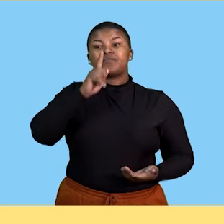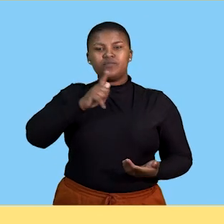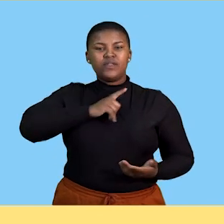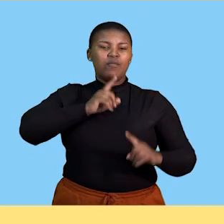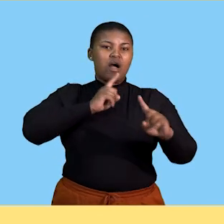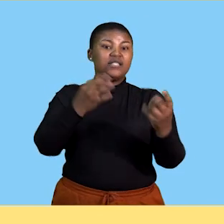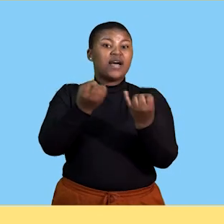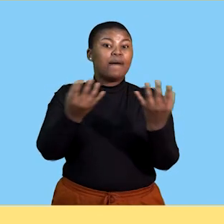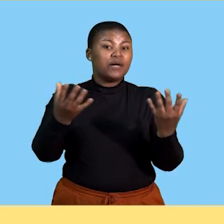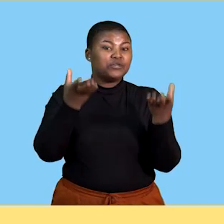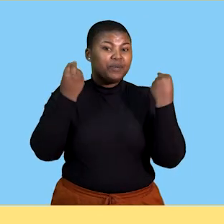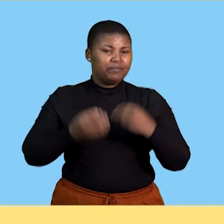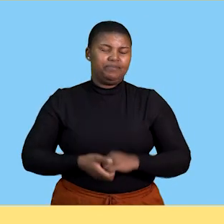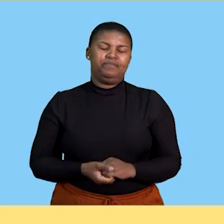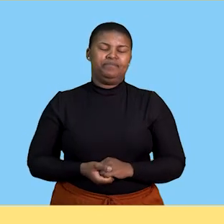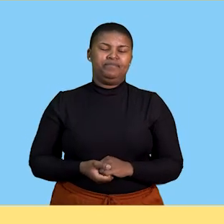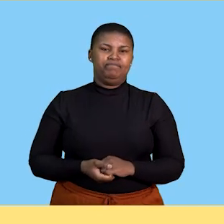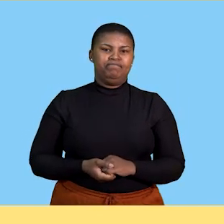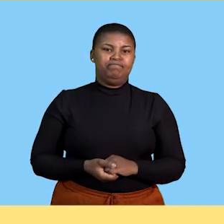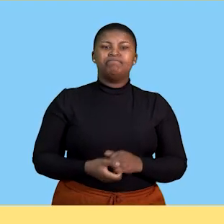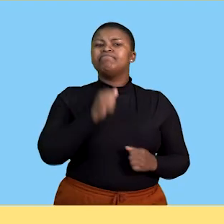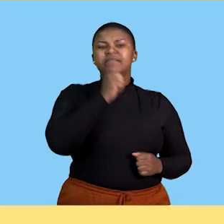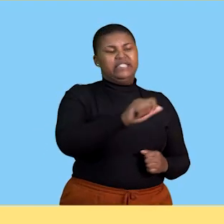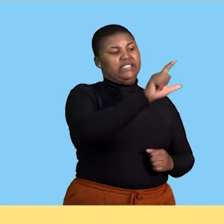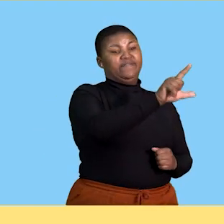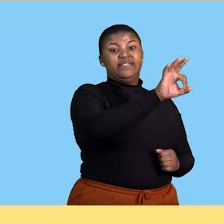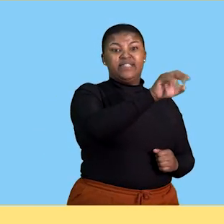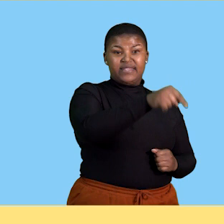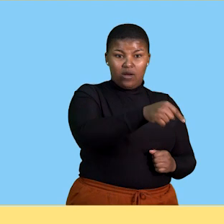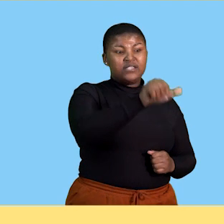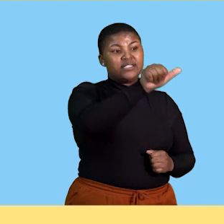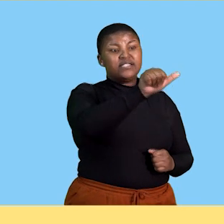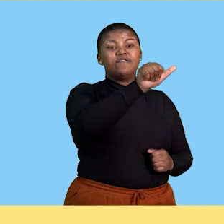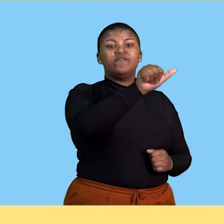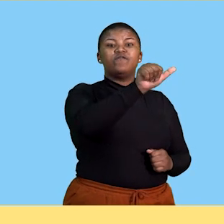and you tell me how much do we get. If we say